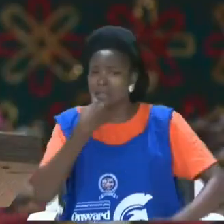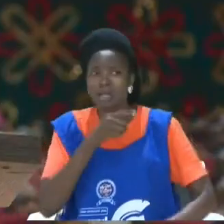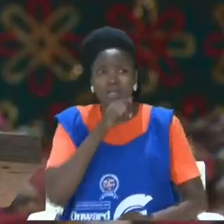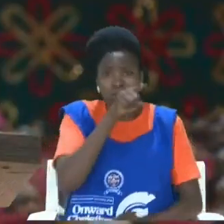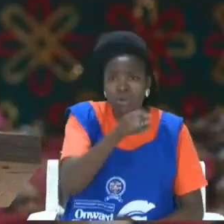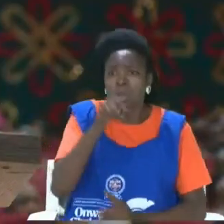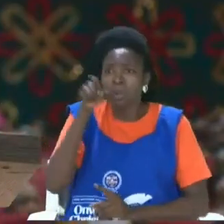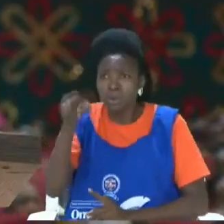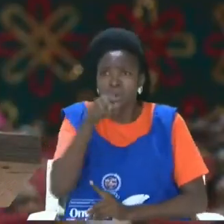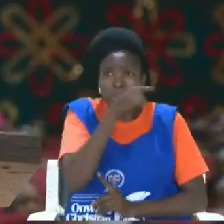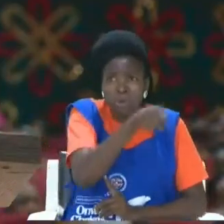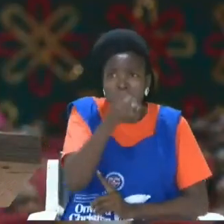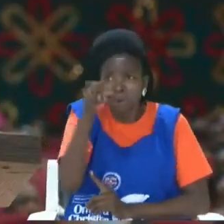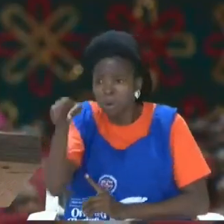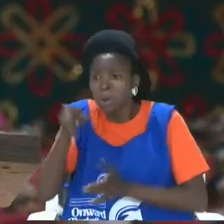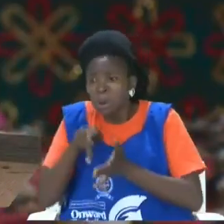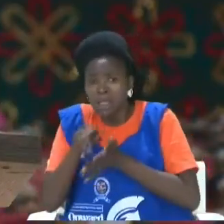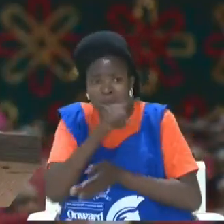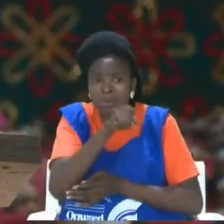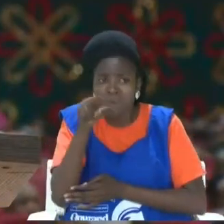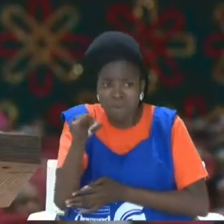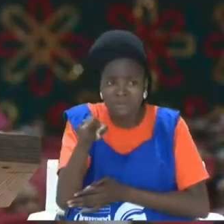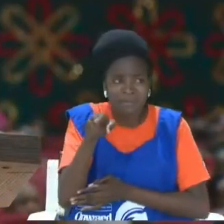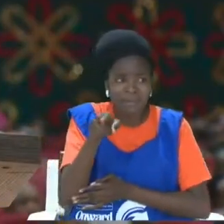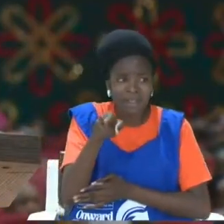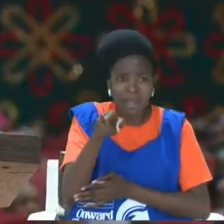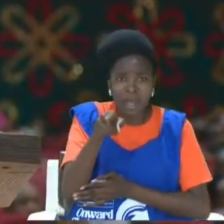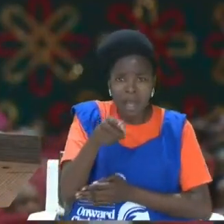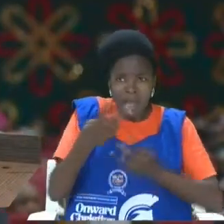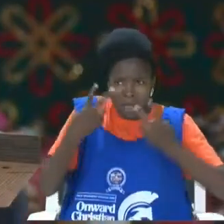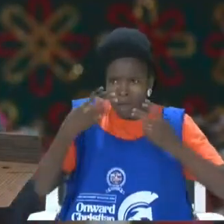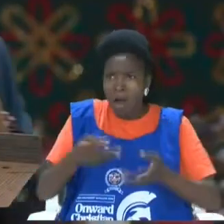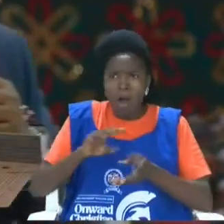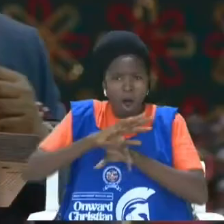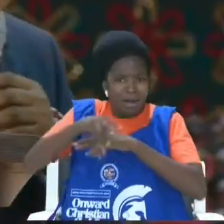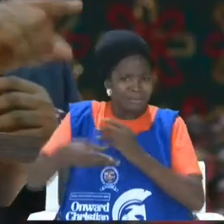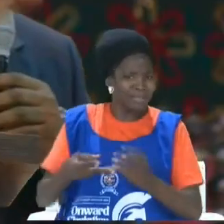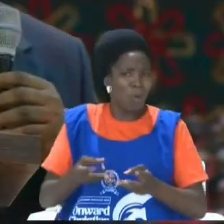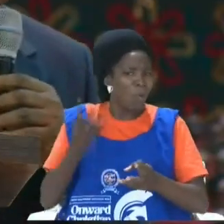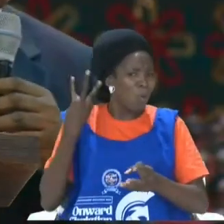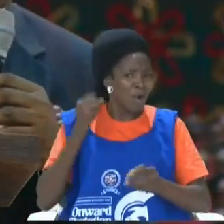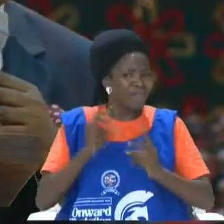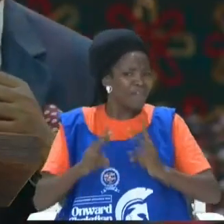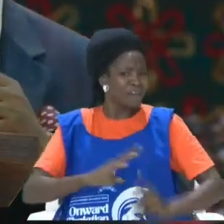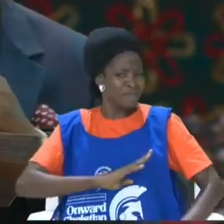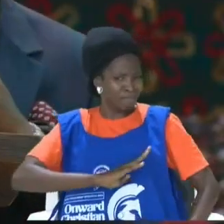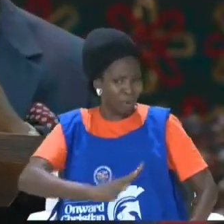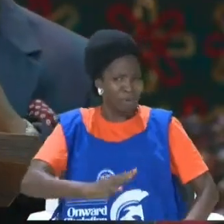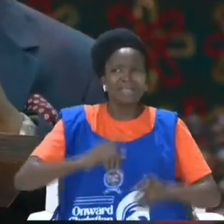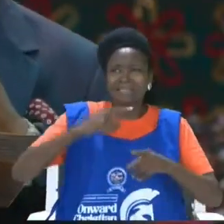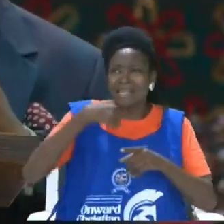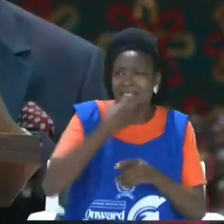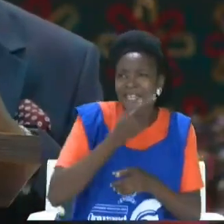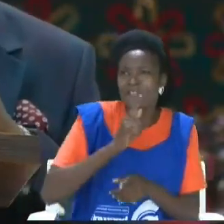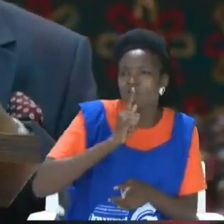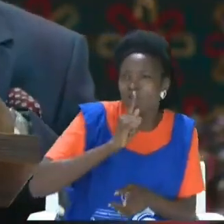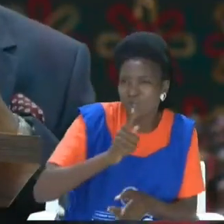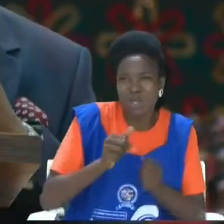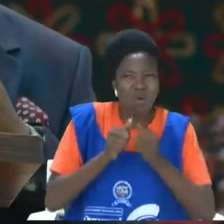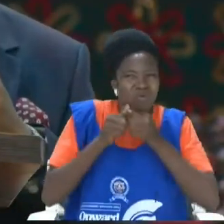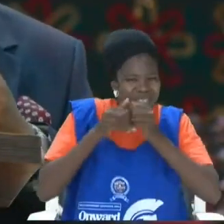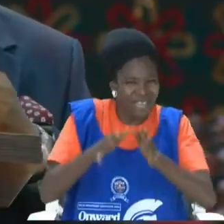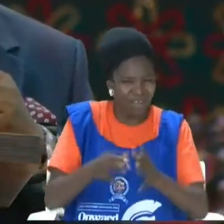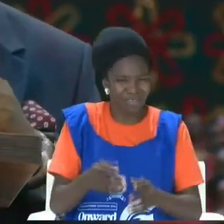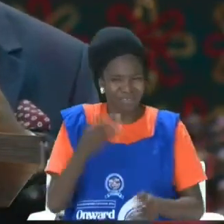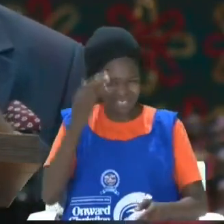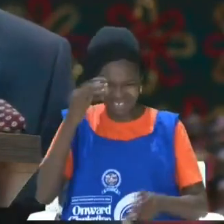you killed him. He was so bold, he could tell them the truth without minding whatever